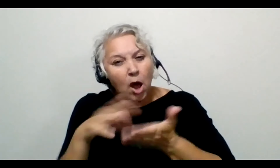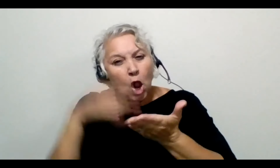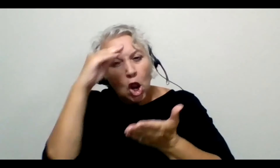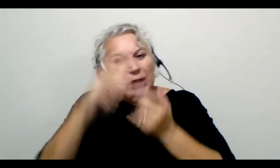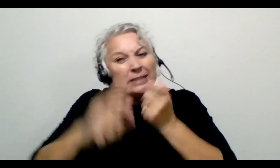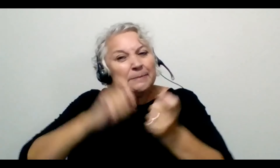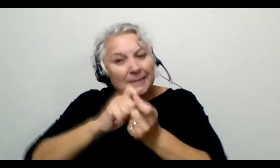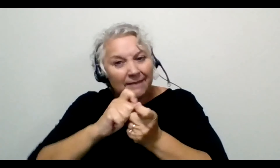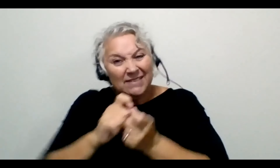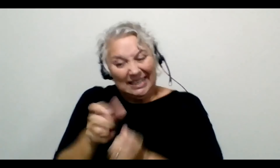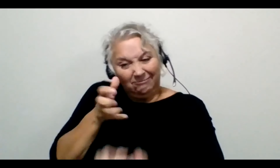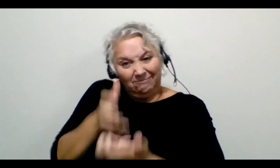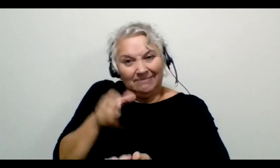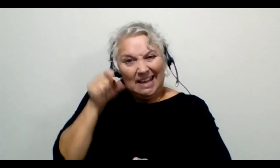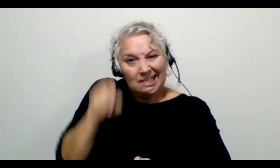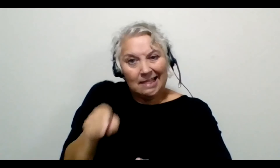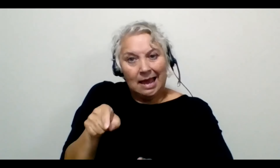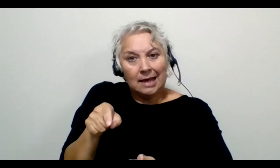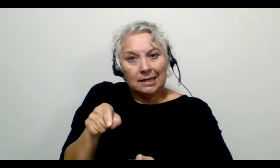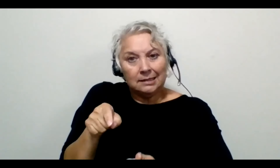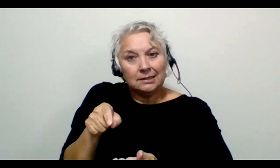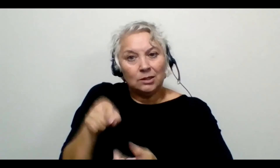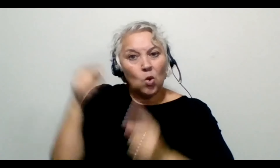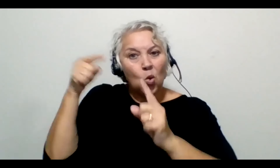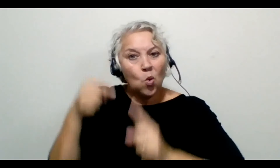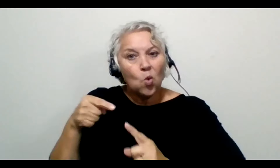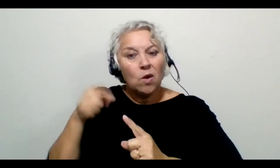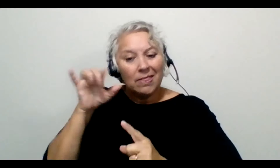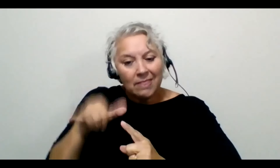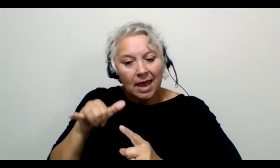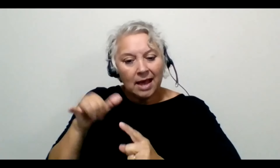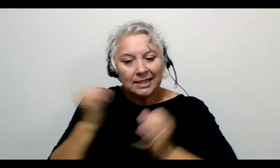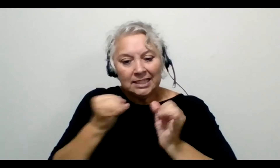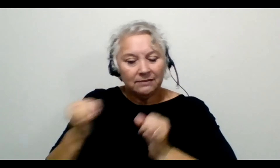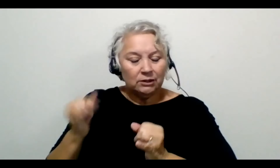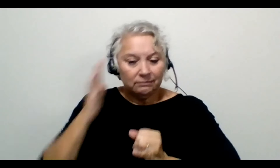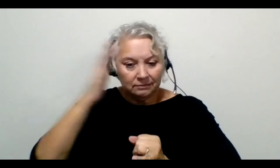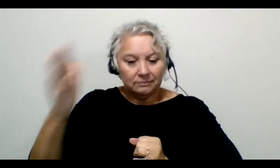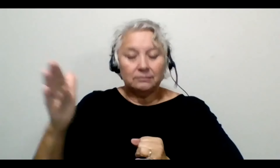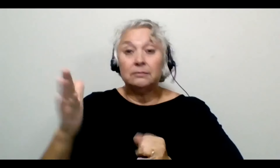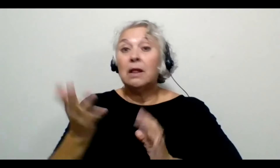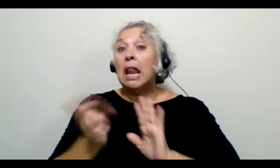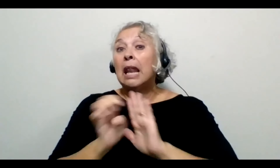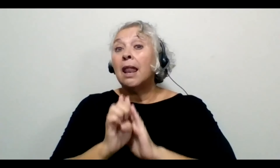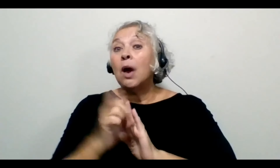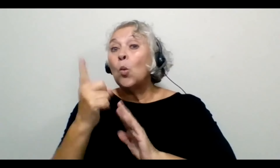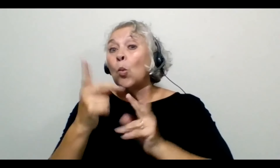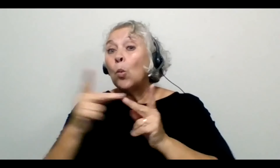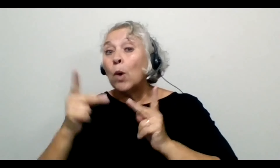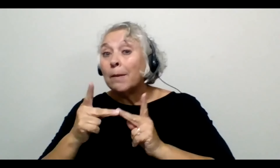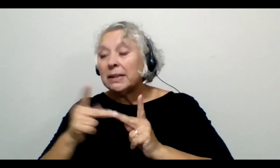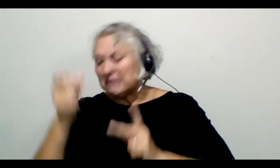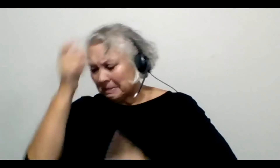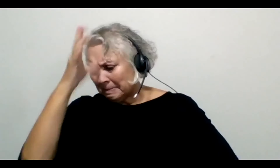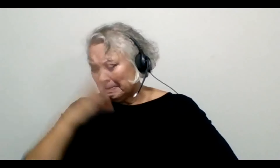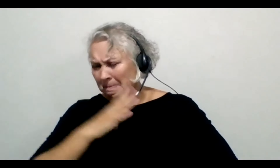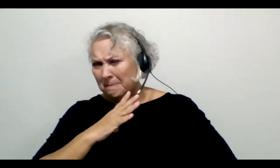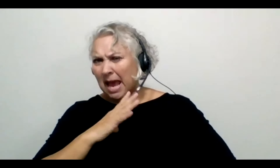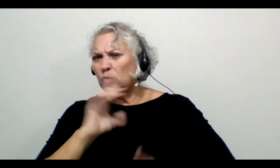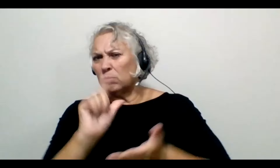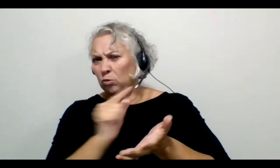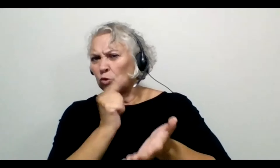that specific goal for that individual in his future. For example, in one of the places, a gentleman was going to graduate and start